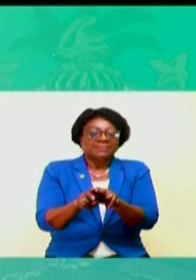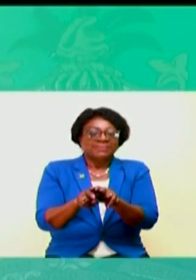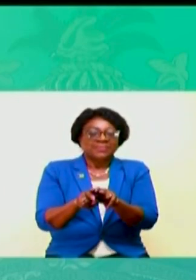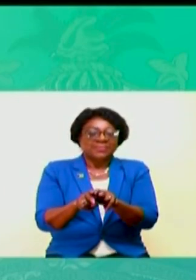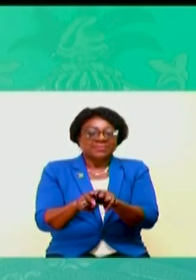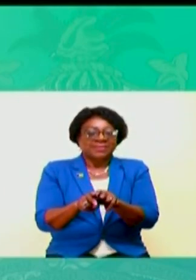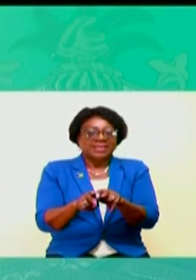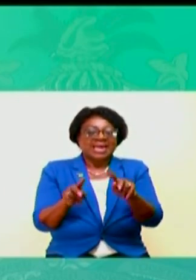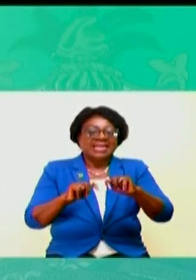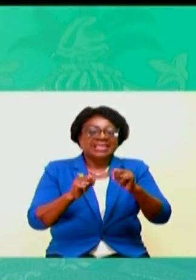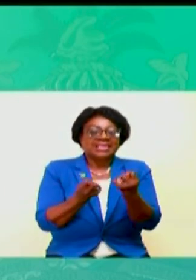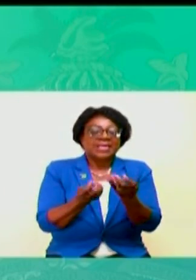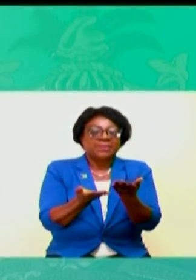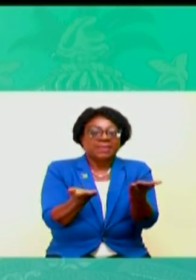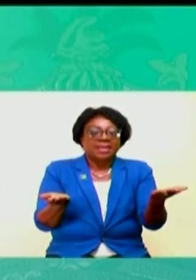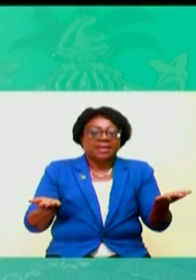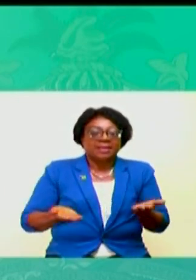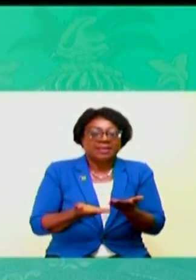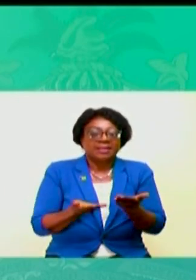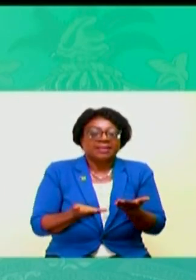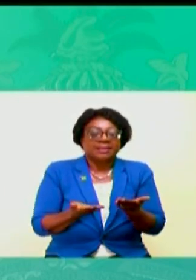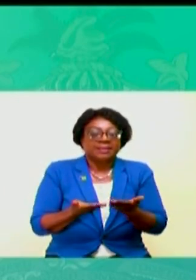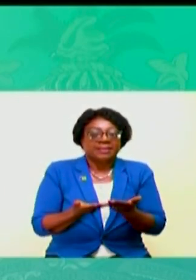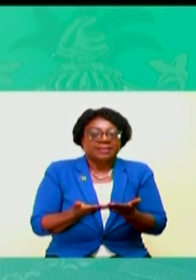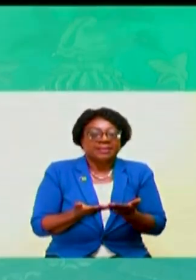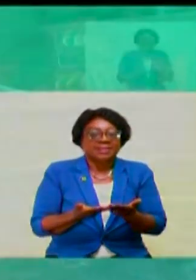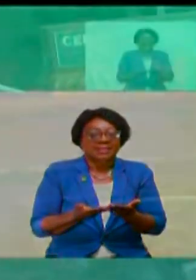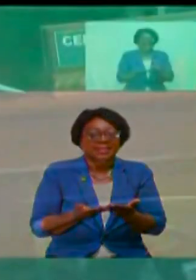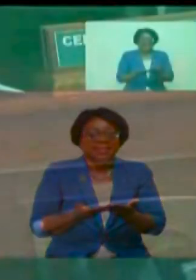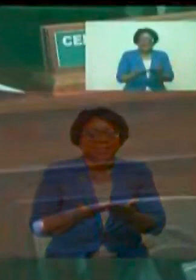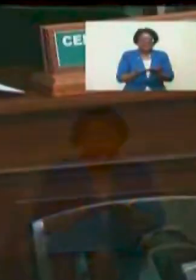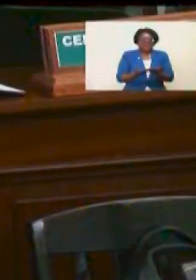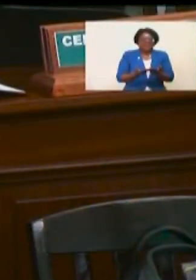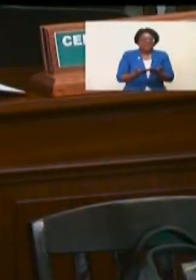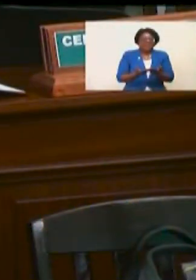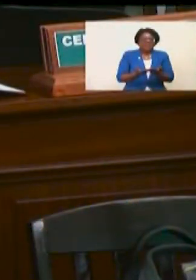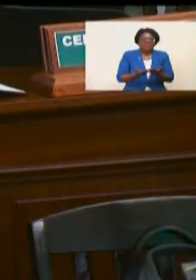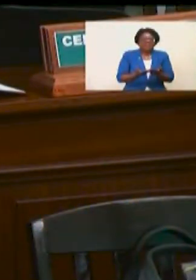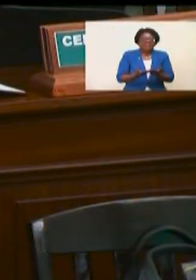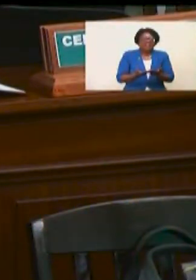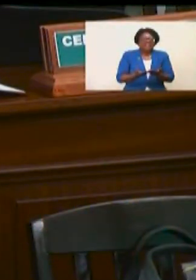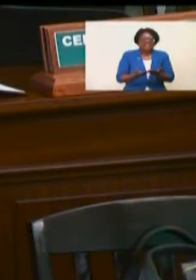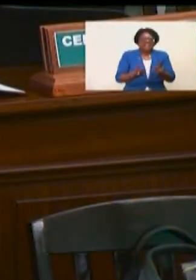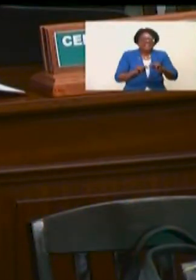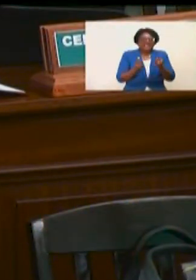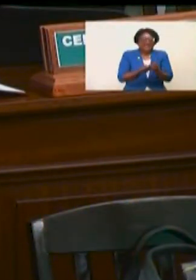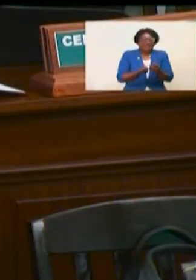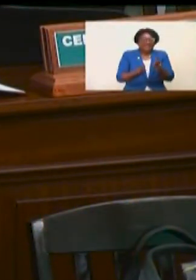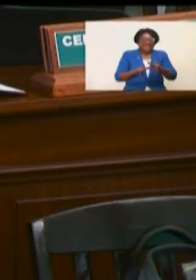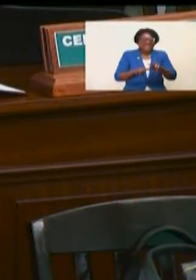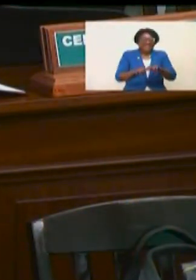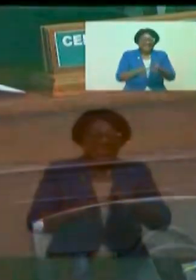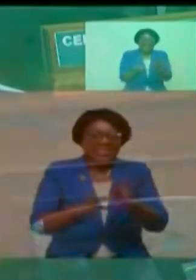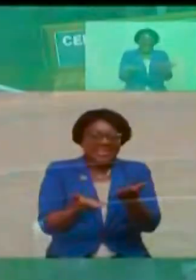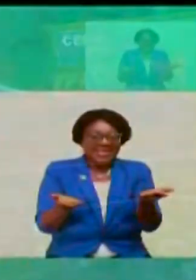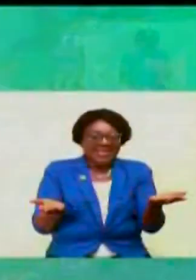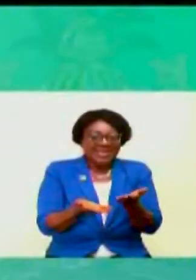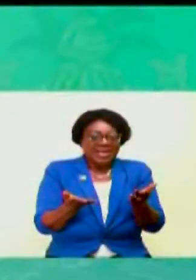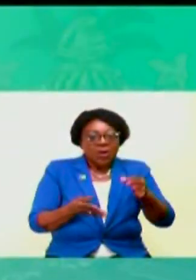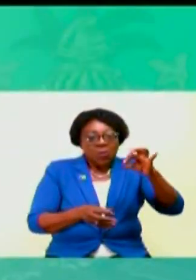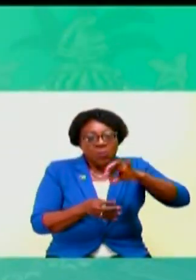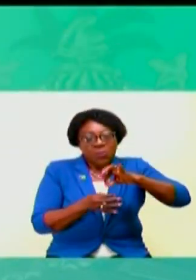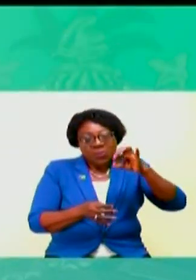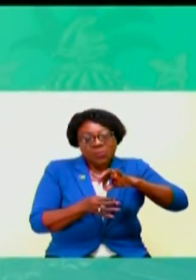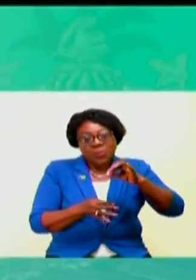and the team here, Mr. Killarney, sorry, Honorable Member, the team that is seated here, we voted on